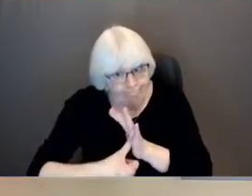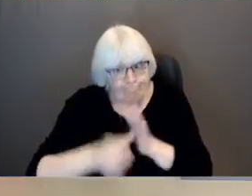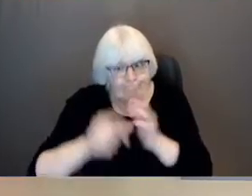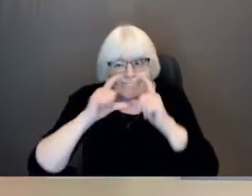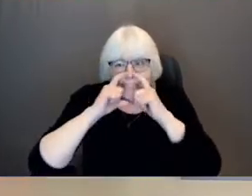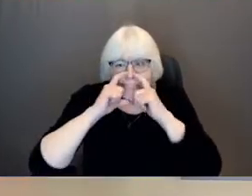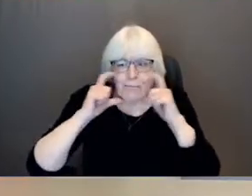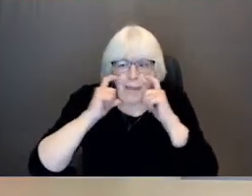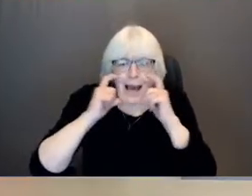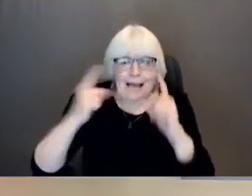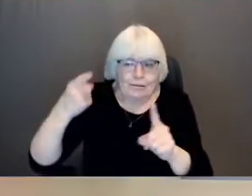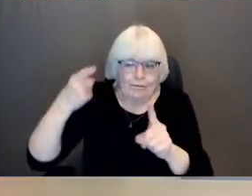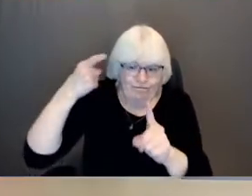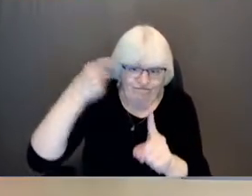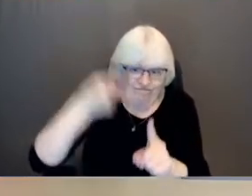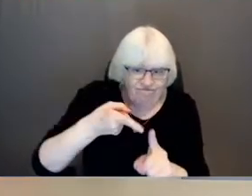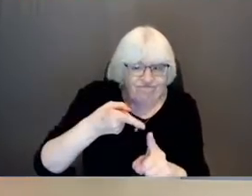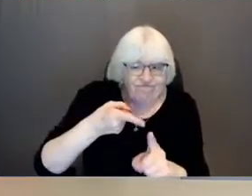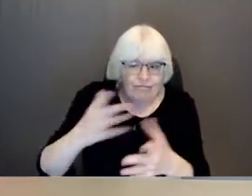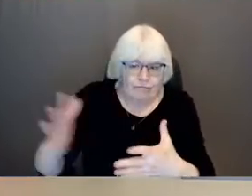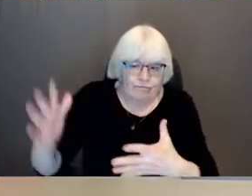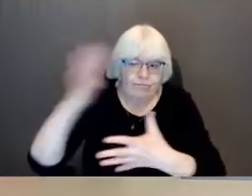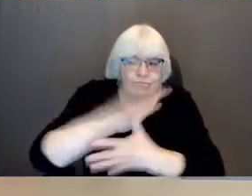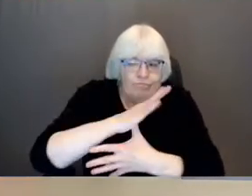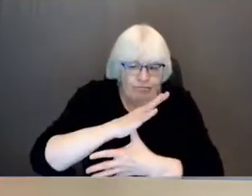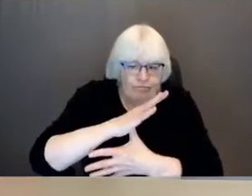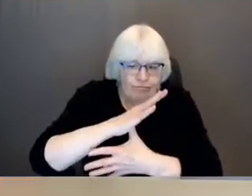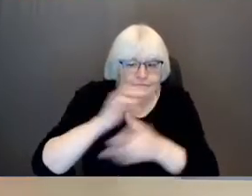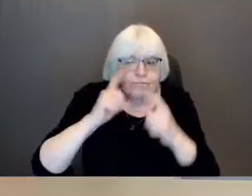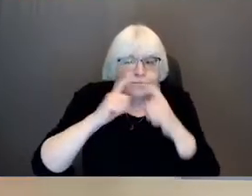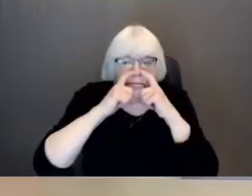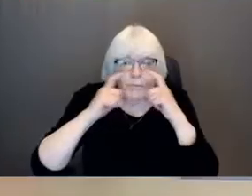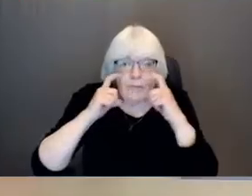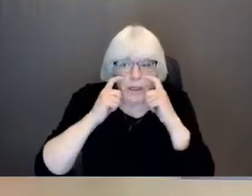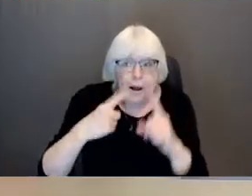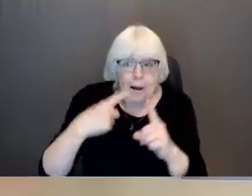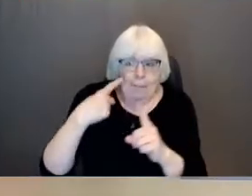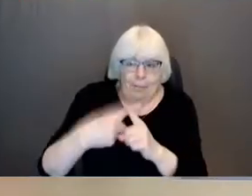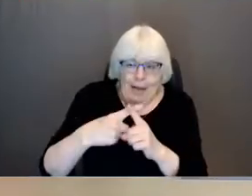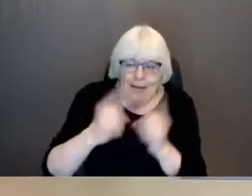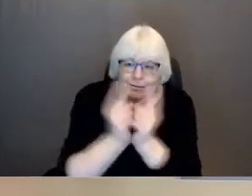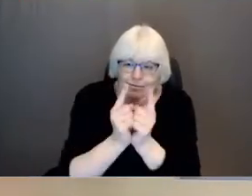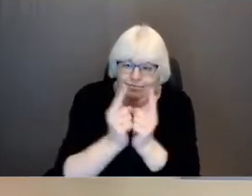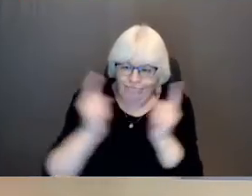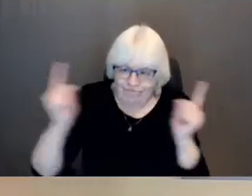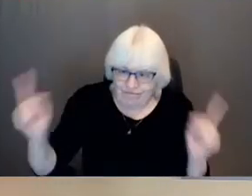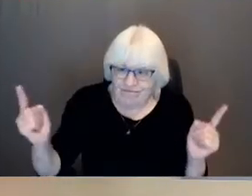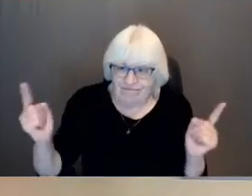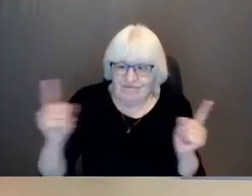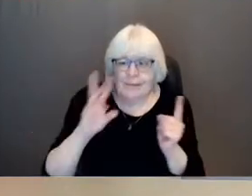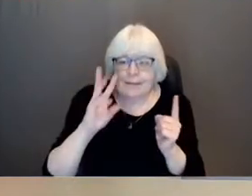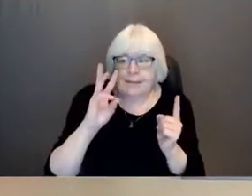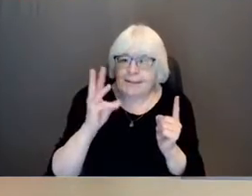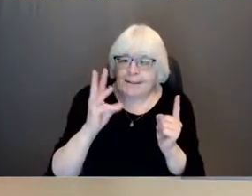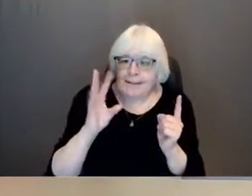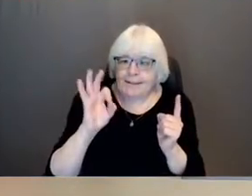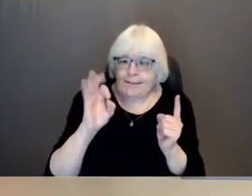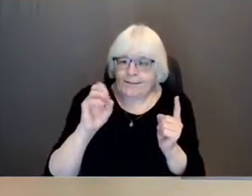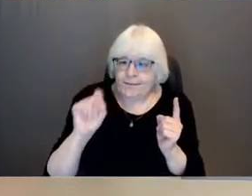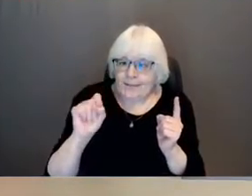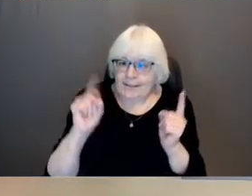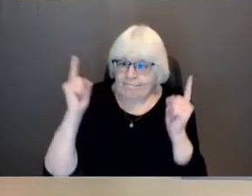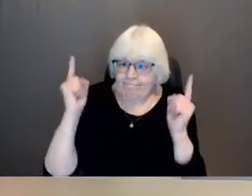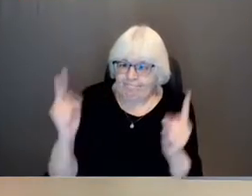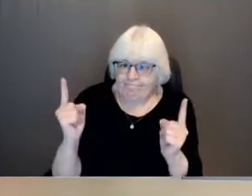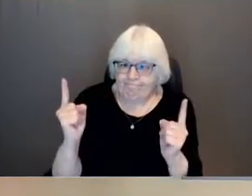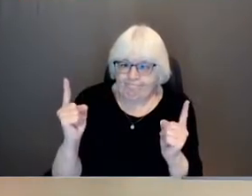know, and we think about it as and wanting to make sure you wear masks that are well fitted. And so